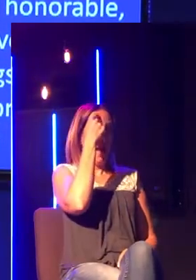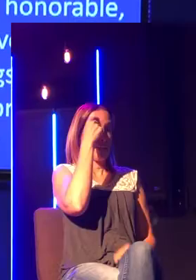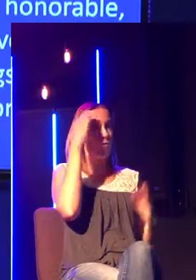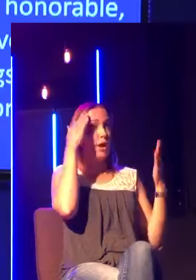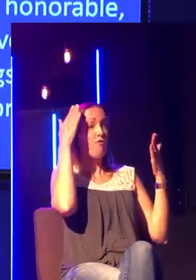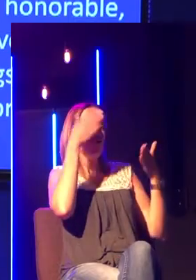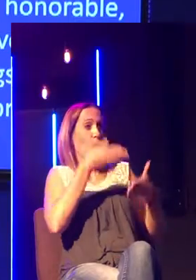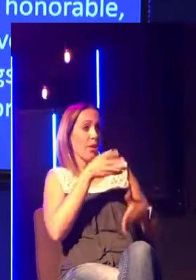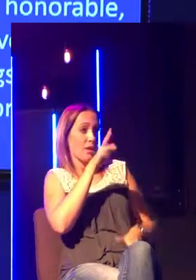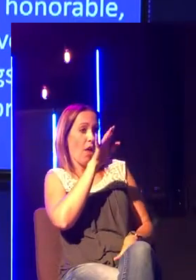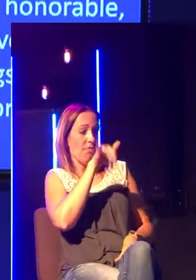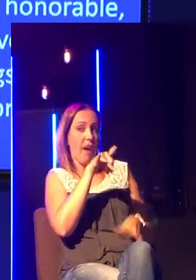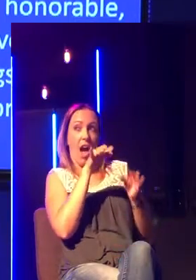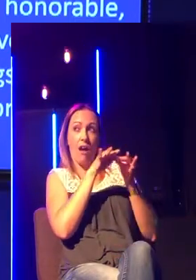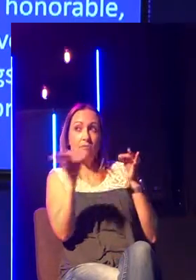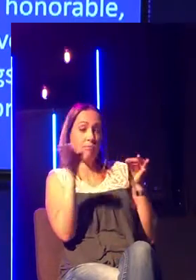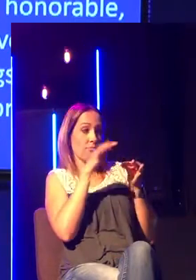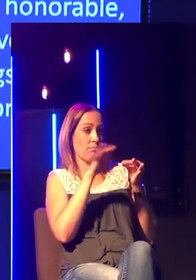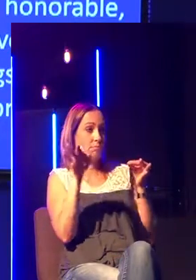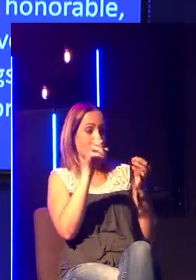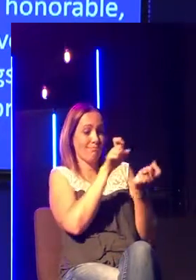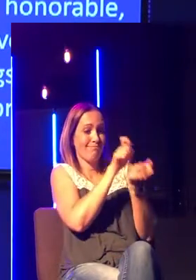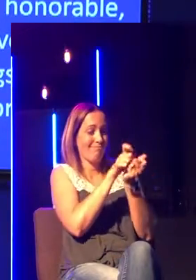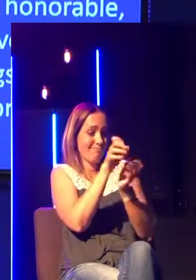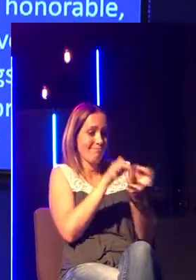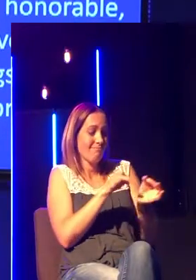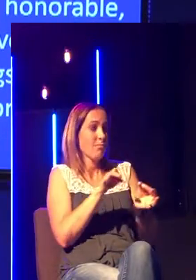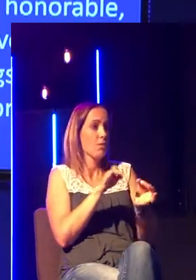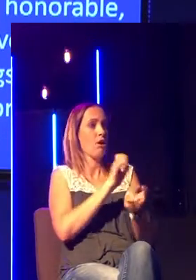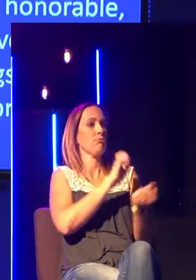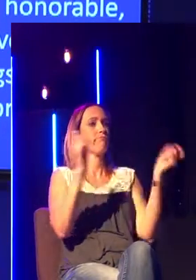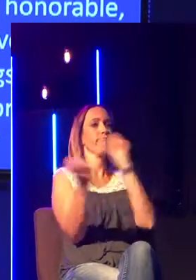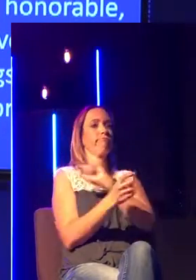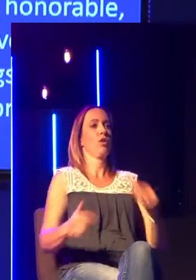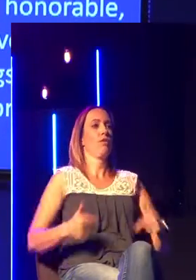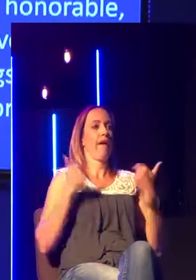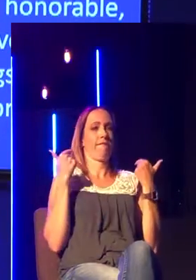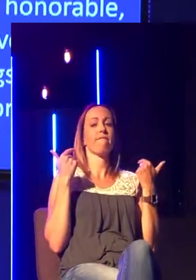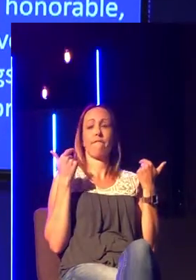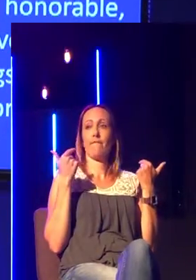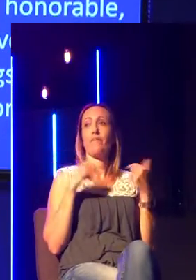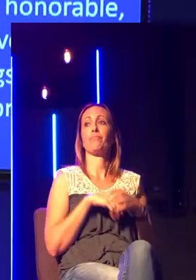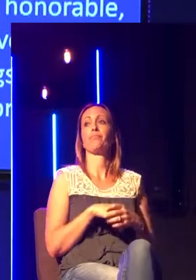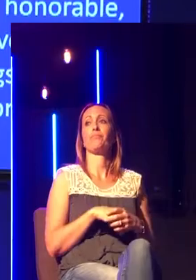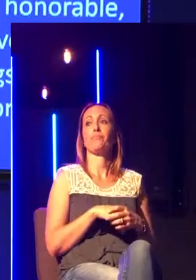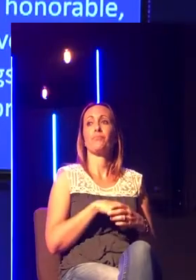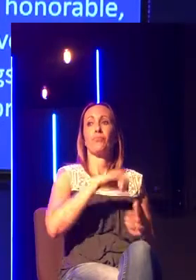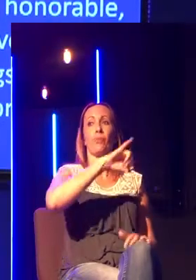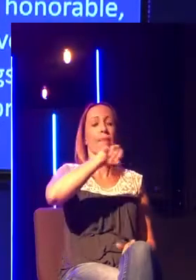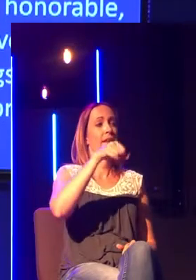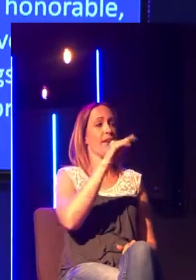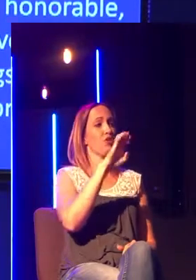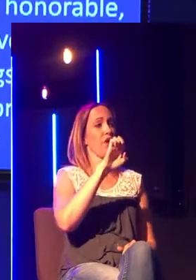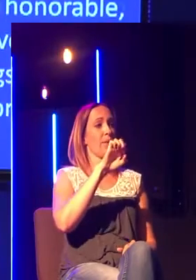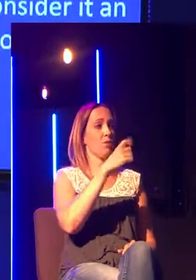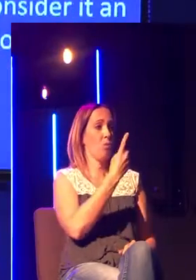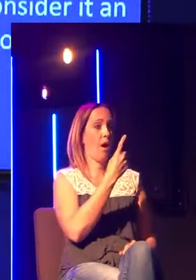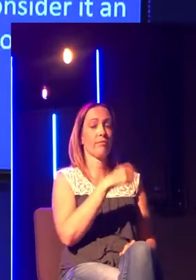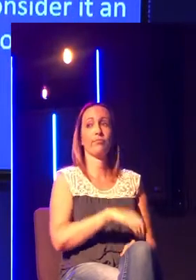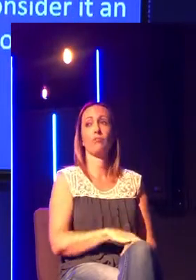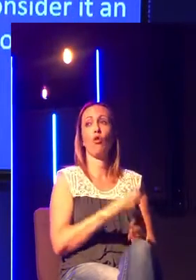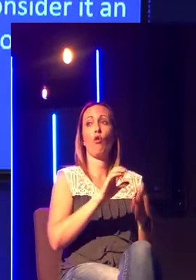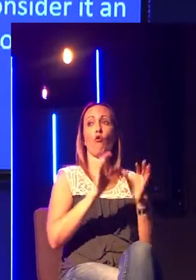thoughts on that scripture, on those descriptions, that will change our life. If we can focus on that. James 1:2 says this: "Dear brothers